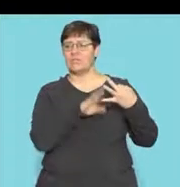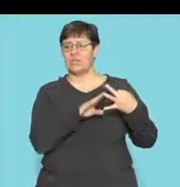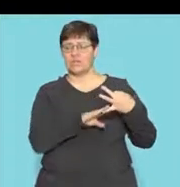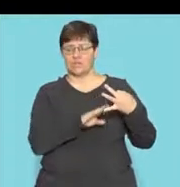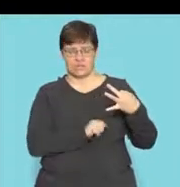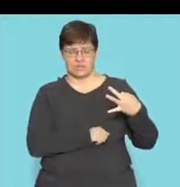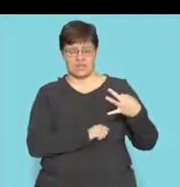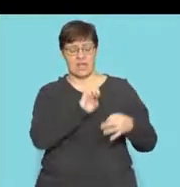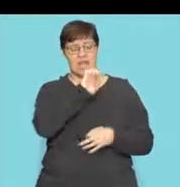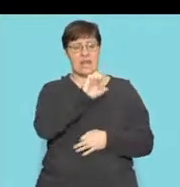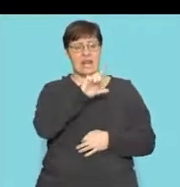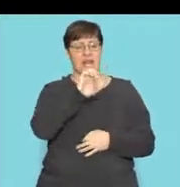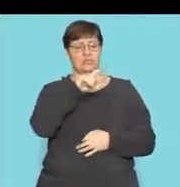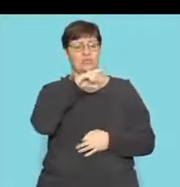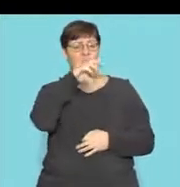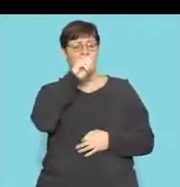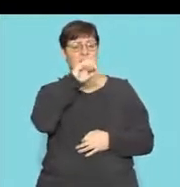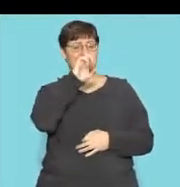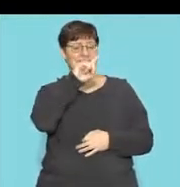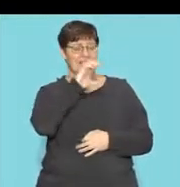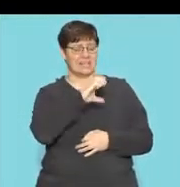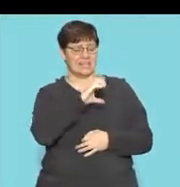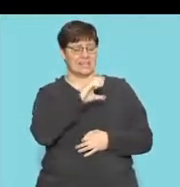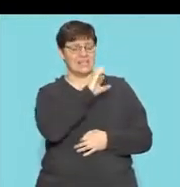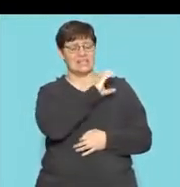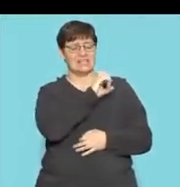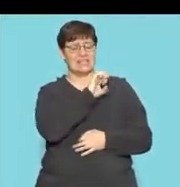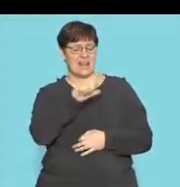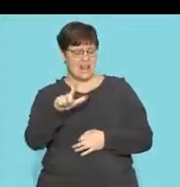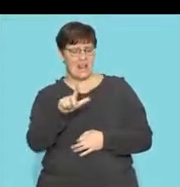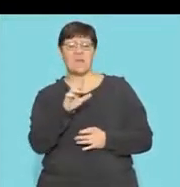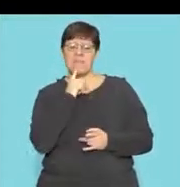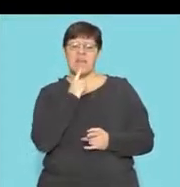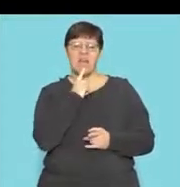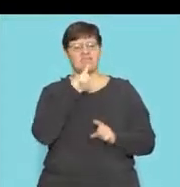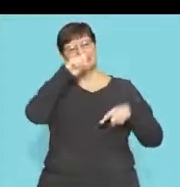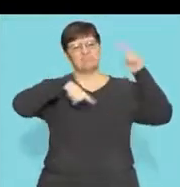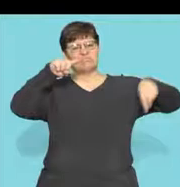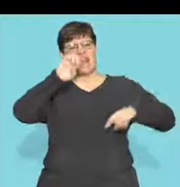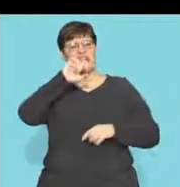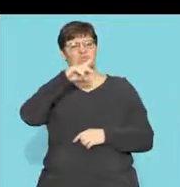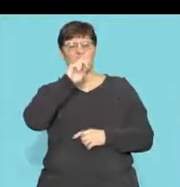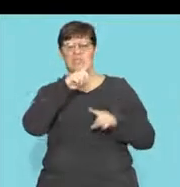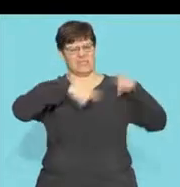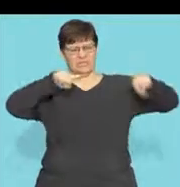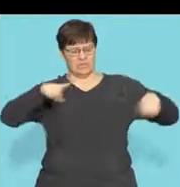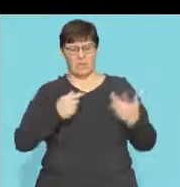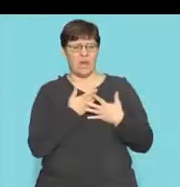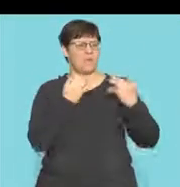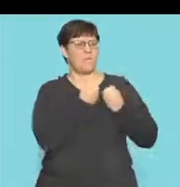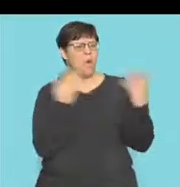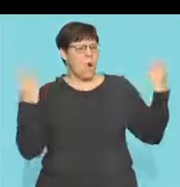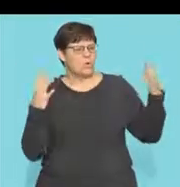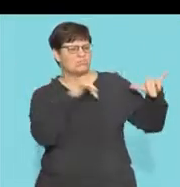In the electrolytic cell, we usually use a variety of electrodes, but the most common one that we use